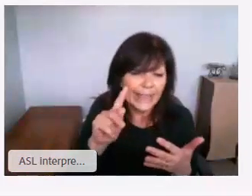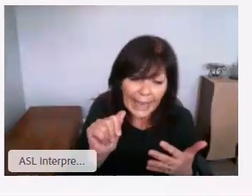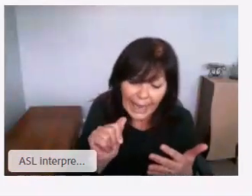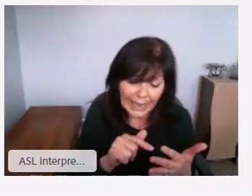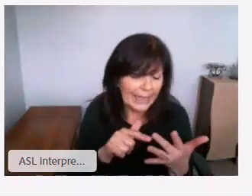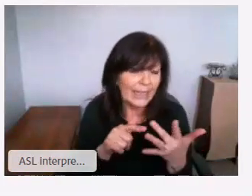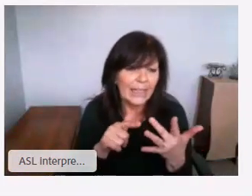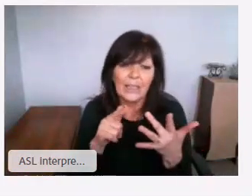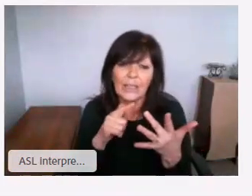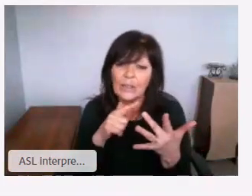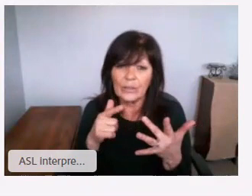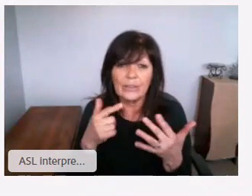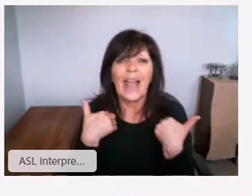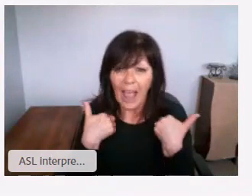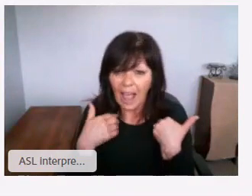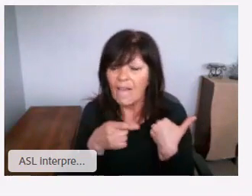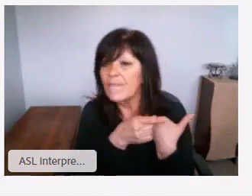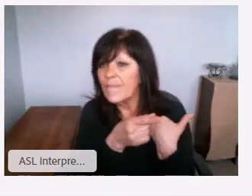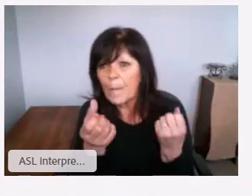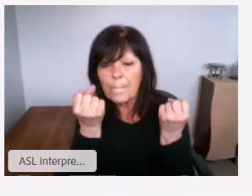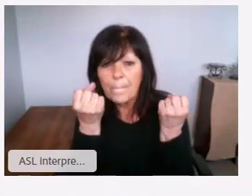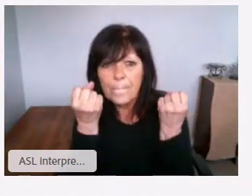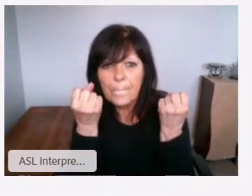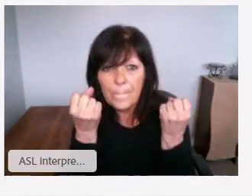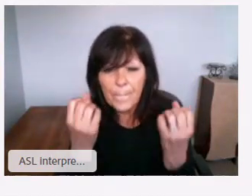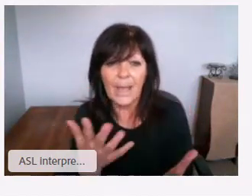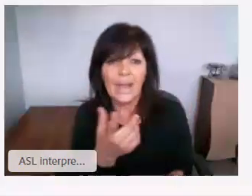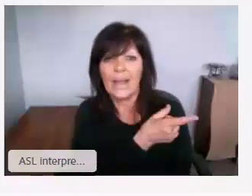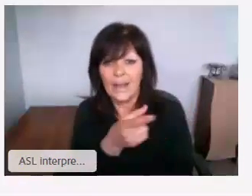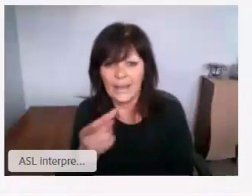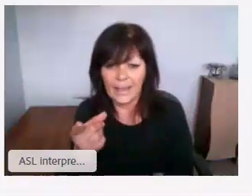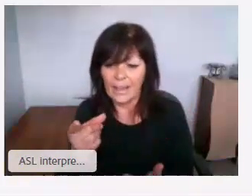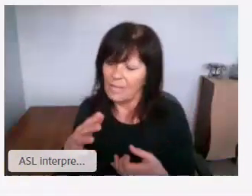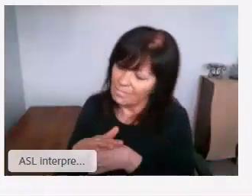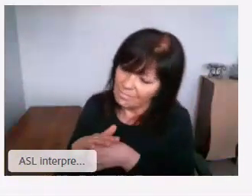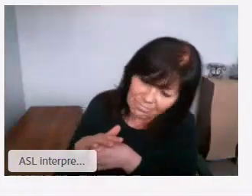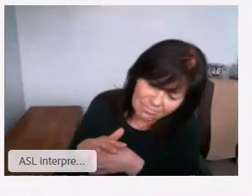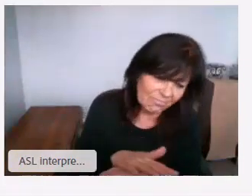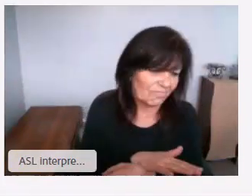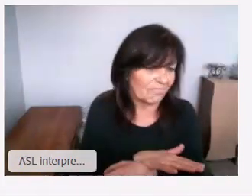to have a robust, comprehensive,